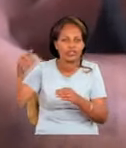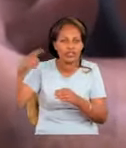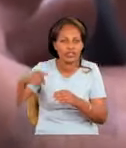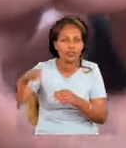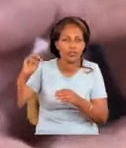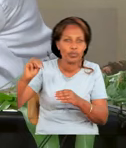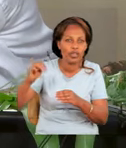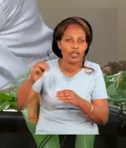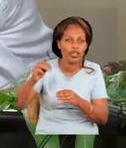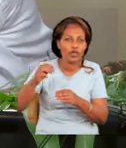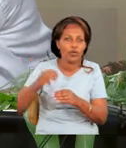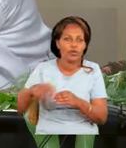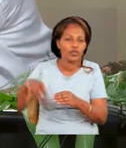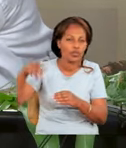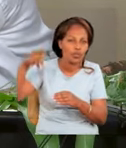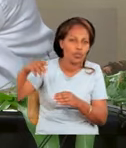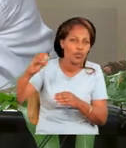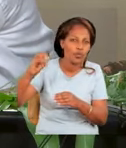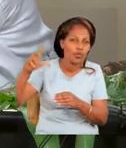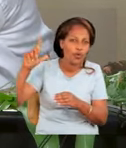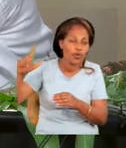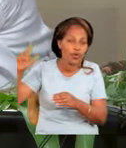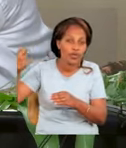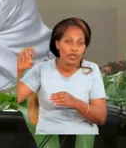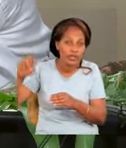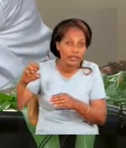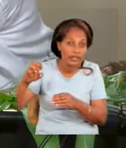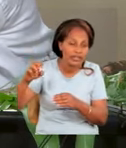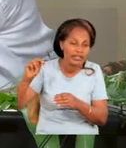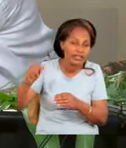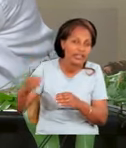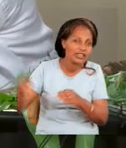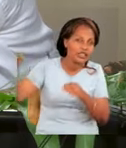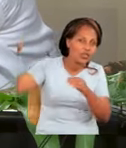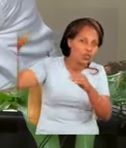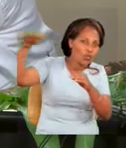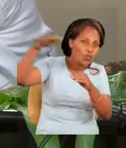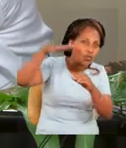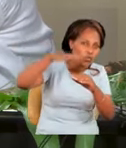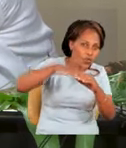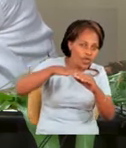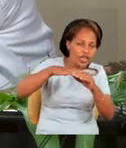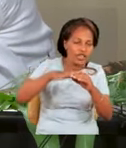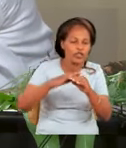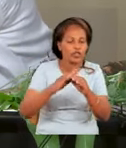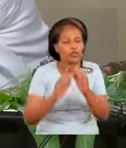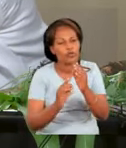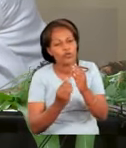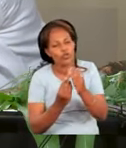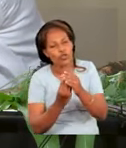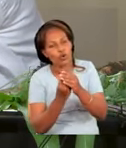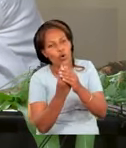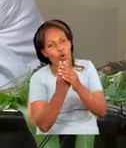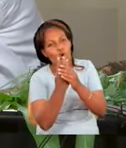When a pollen grain lands here on the stigma, it grows through the